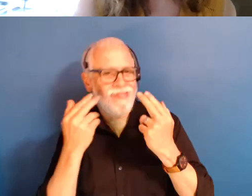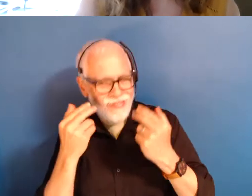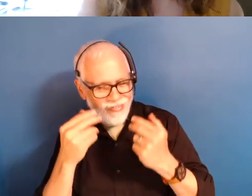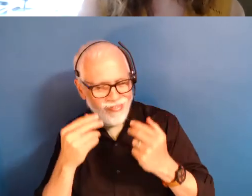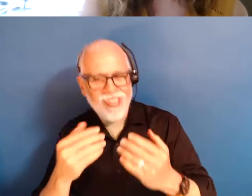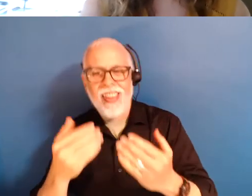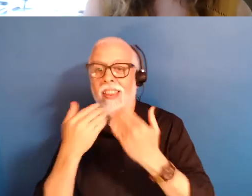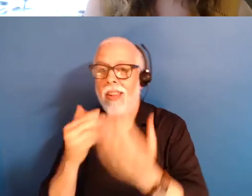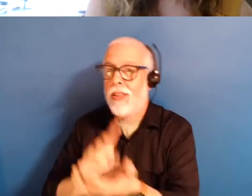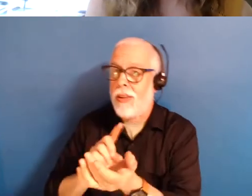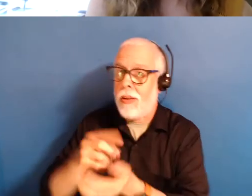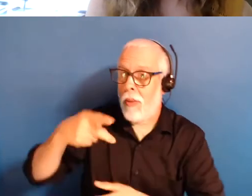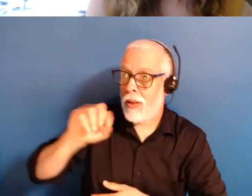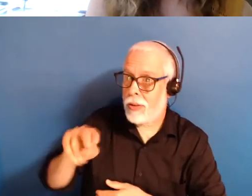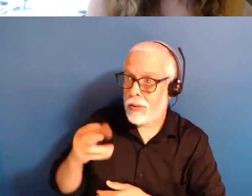And Dr. Parsons.